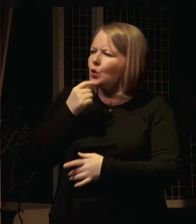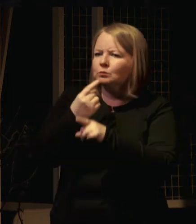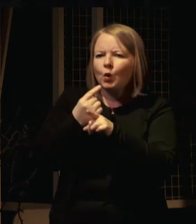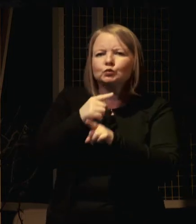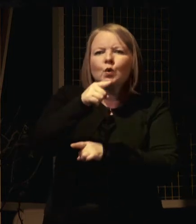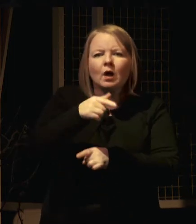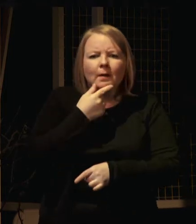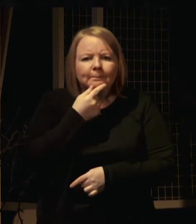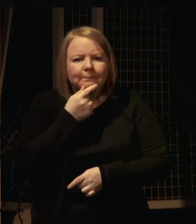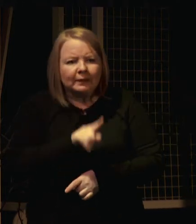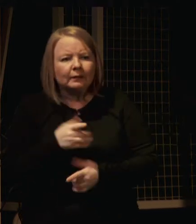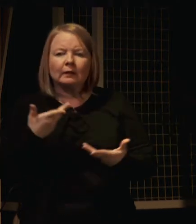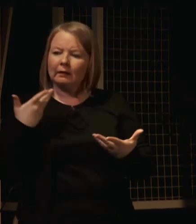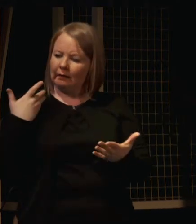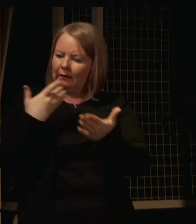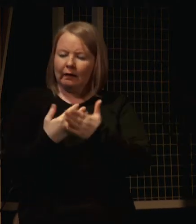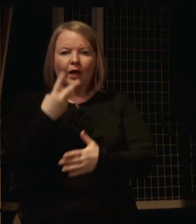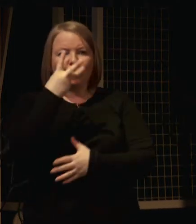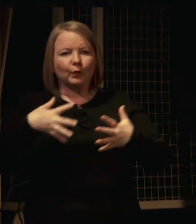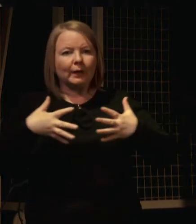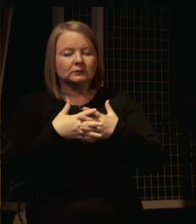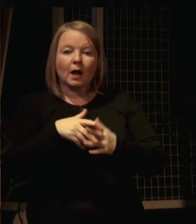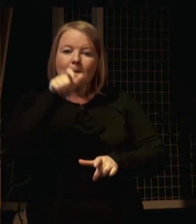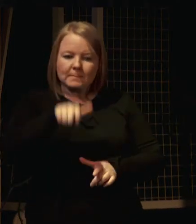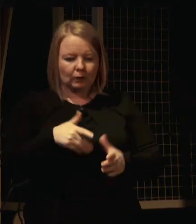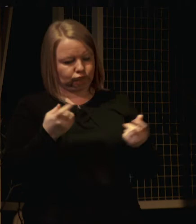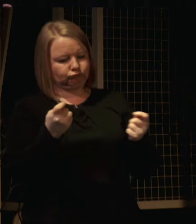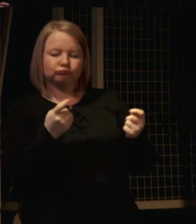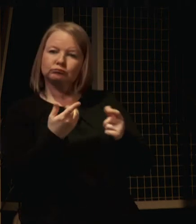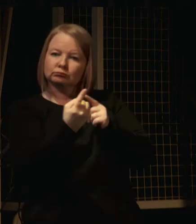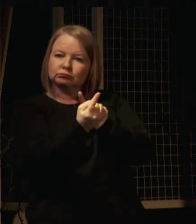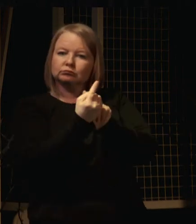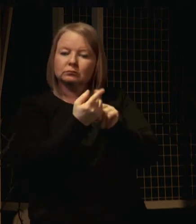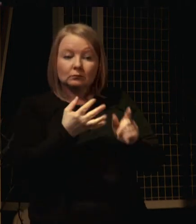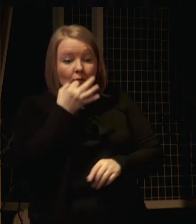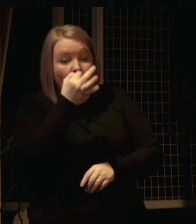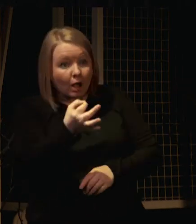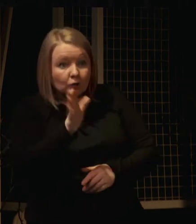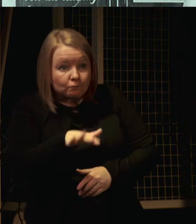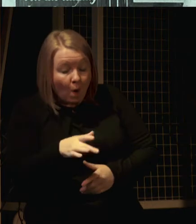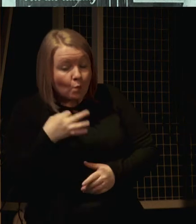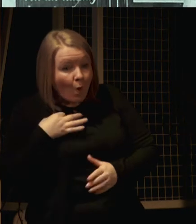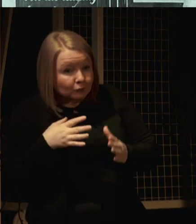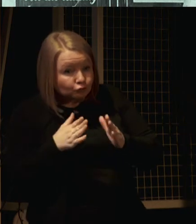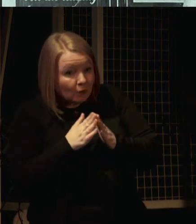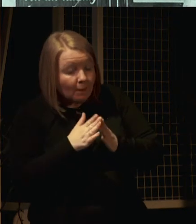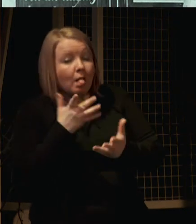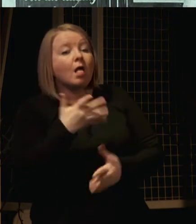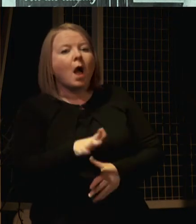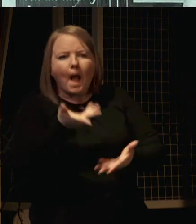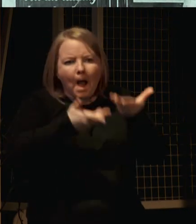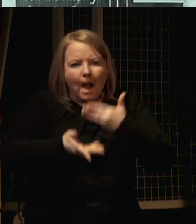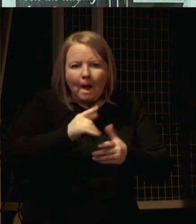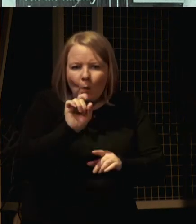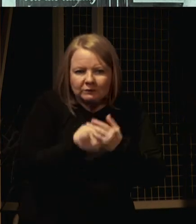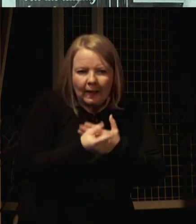while she was here. They were only here for 3 weeks, but there was a newsagent that spoke to her and actually asked her, found out she was from the Whitechapel area, what's going on with Jack the